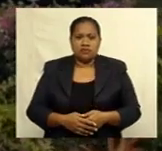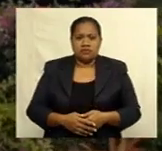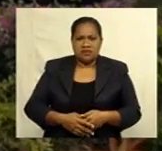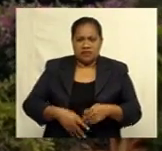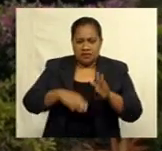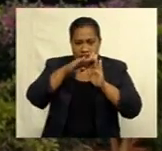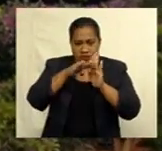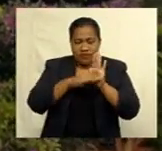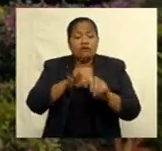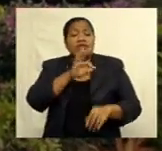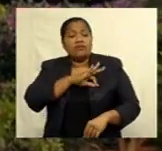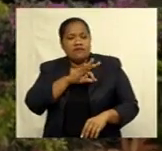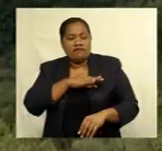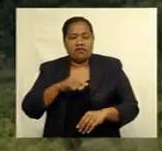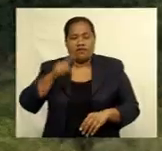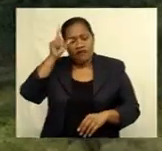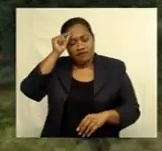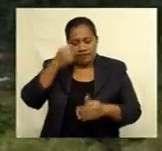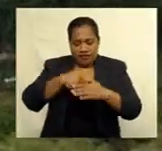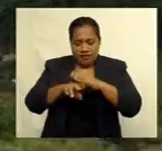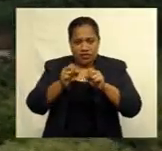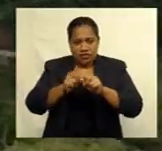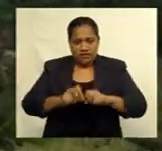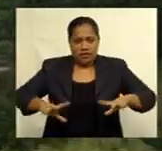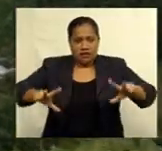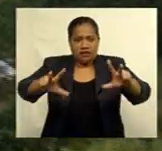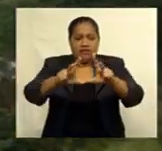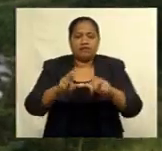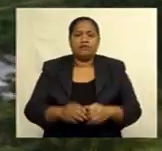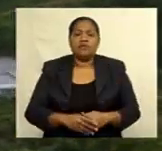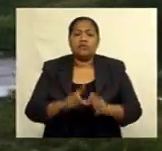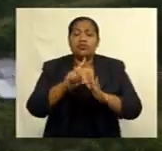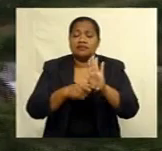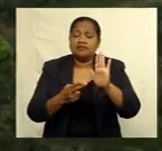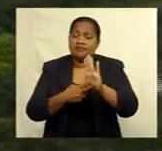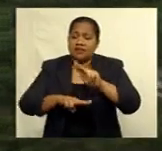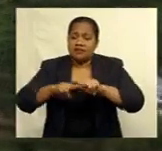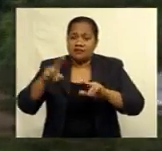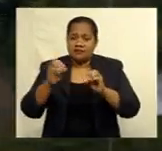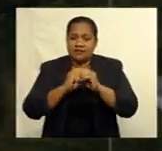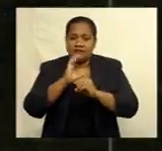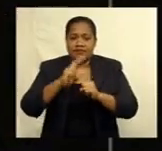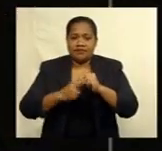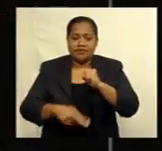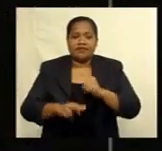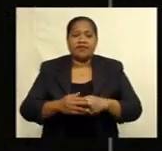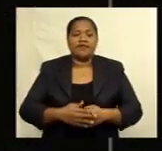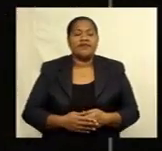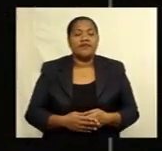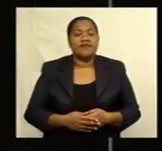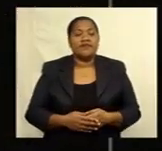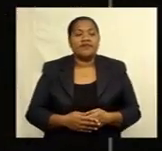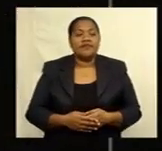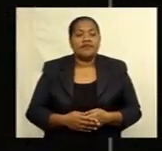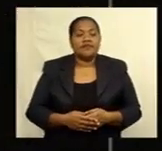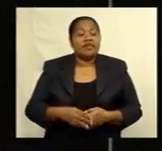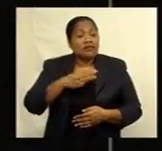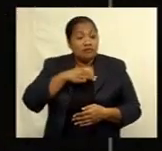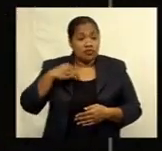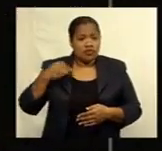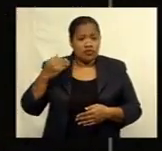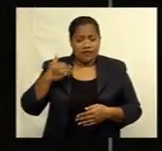of Fijians in Vitilevu. Josiah Nanunga, FBC News. The Ministry of Health